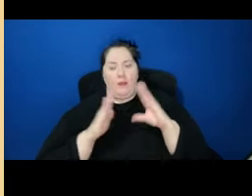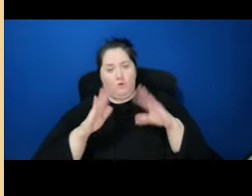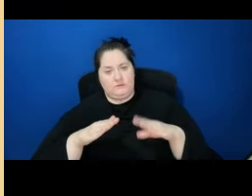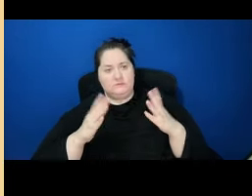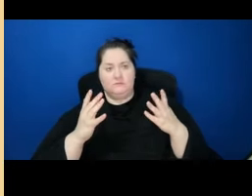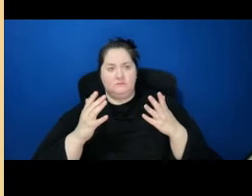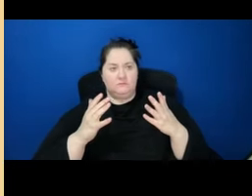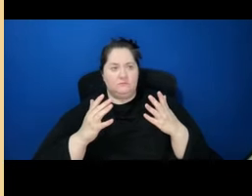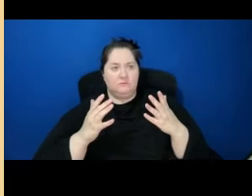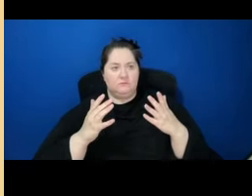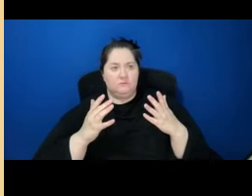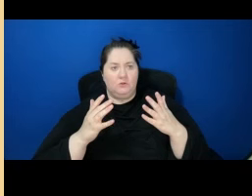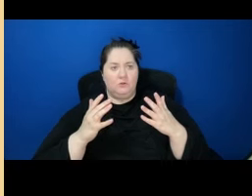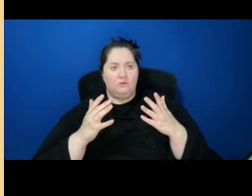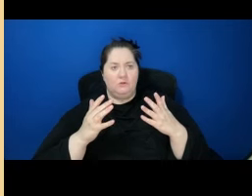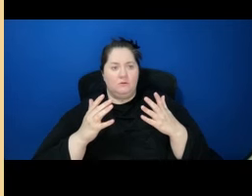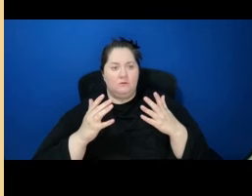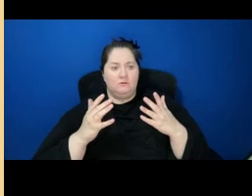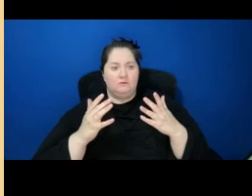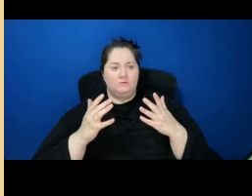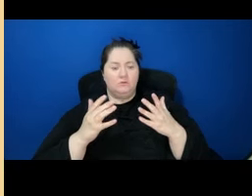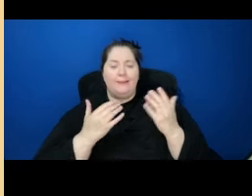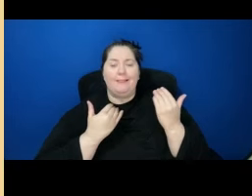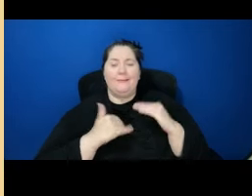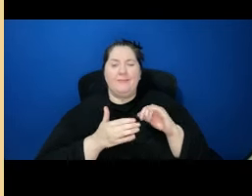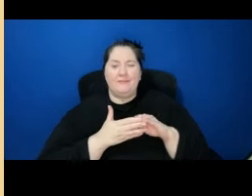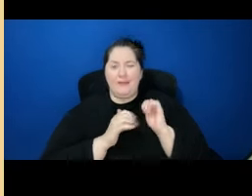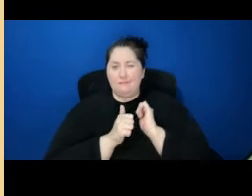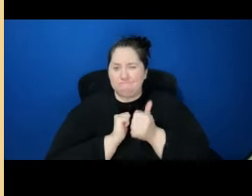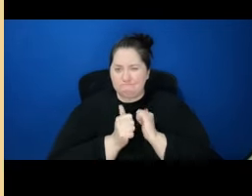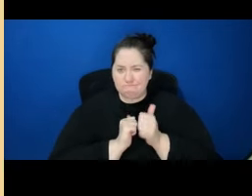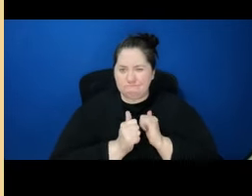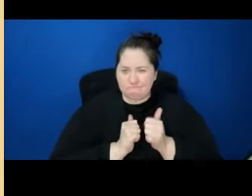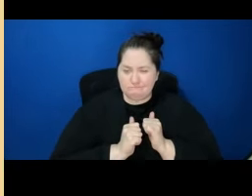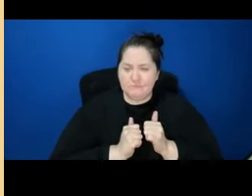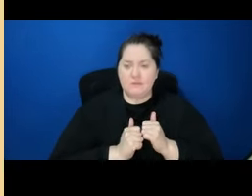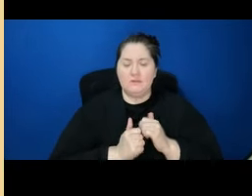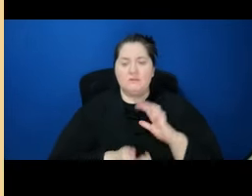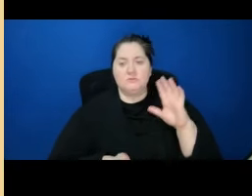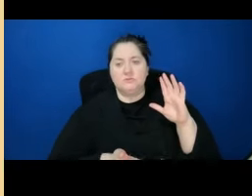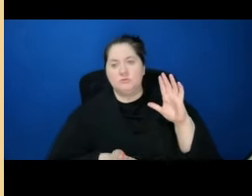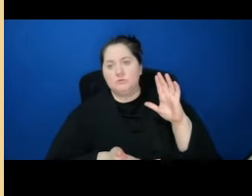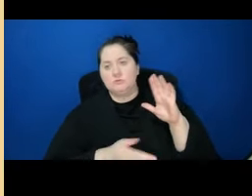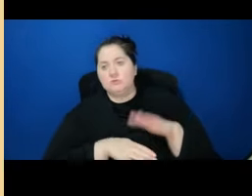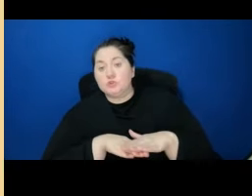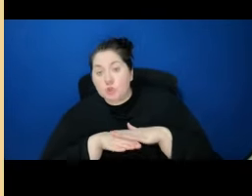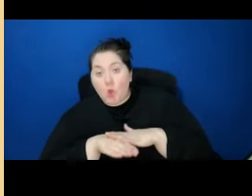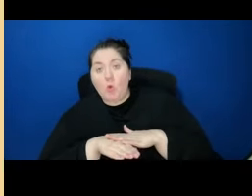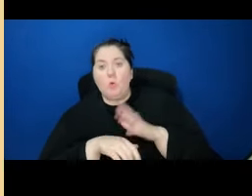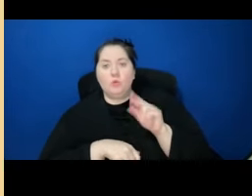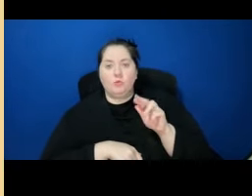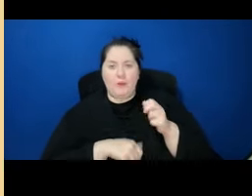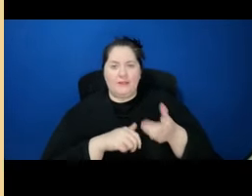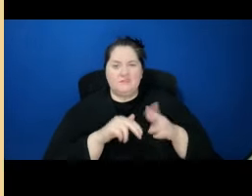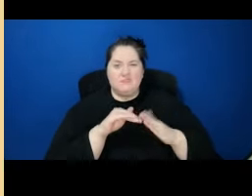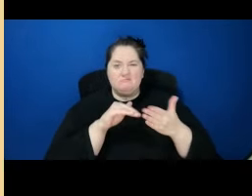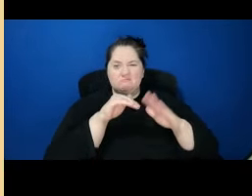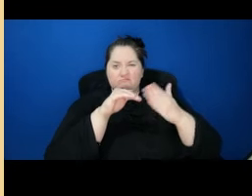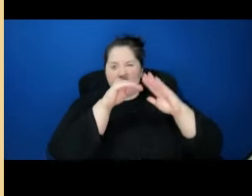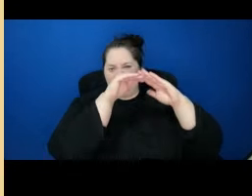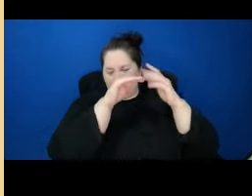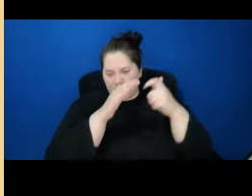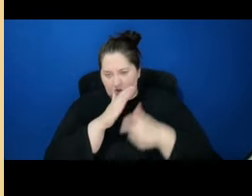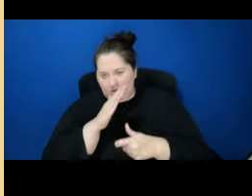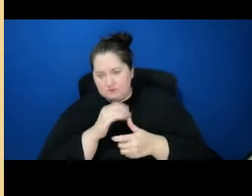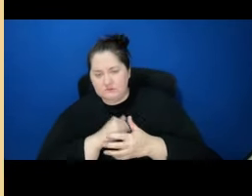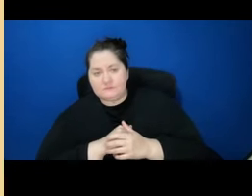to drive down, to at least limit that competition and slow the rates of costs that we're